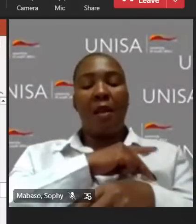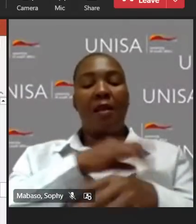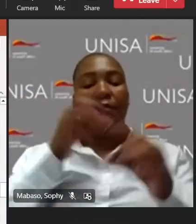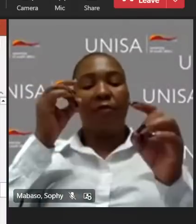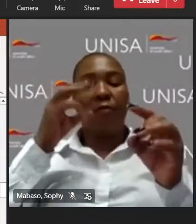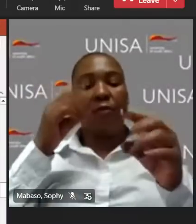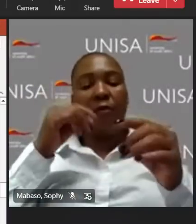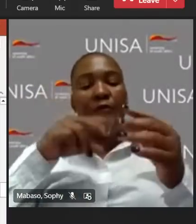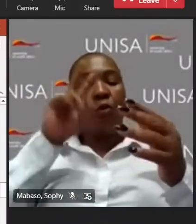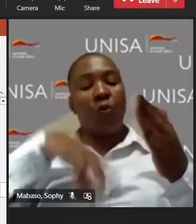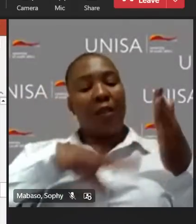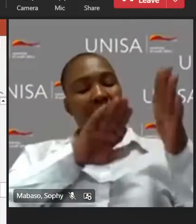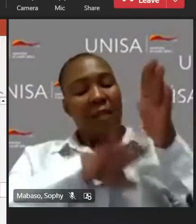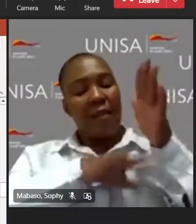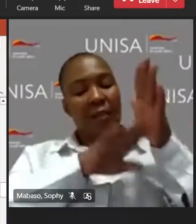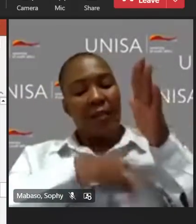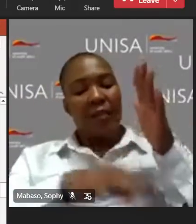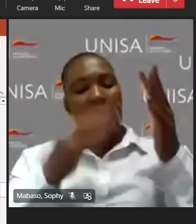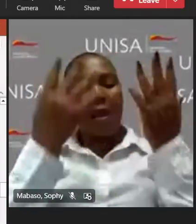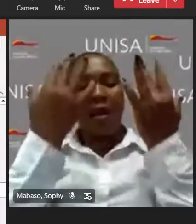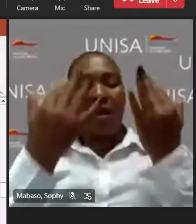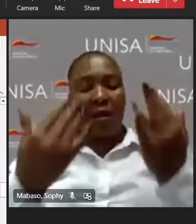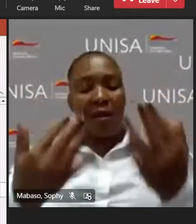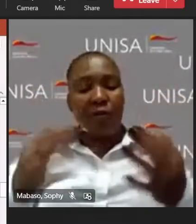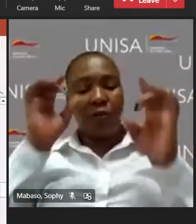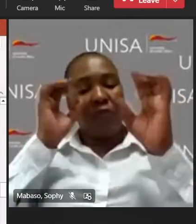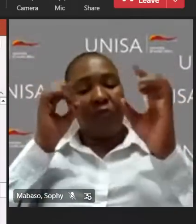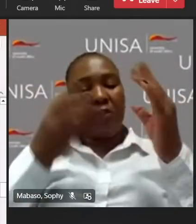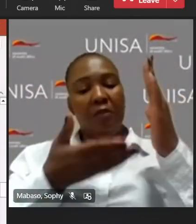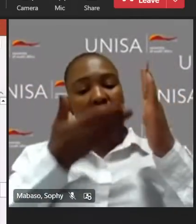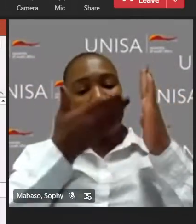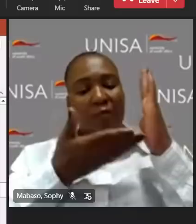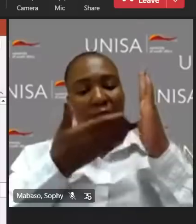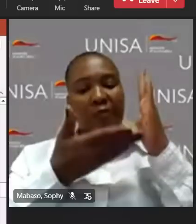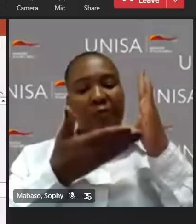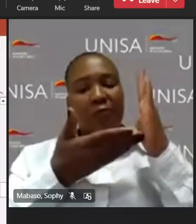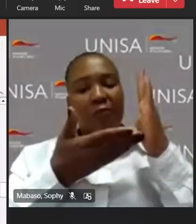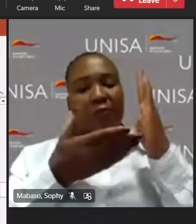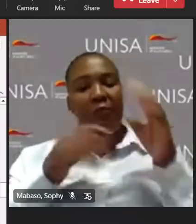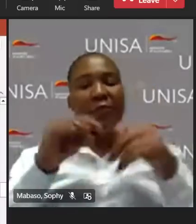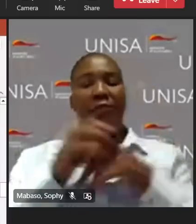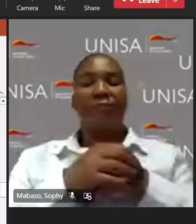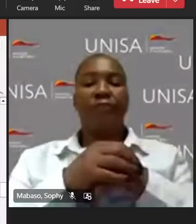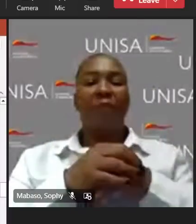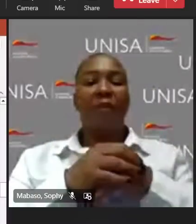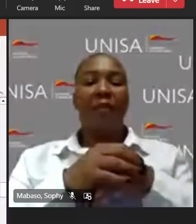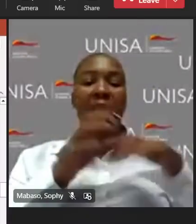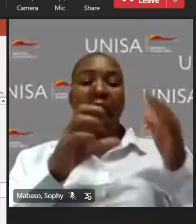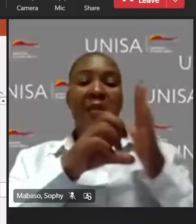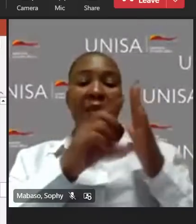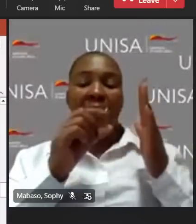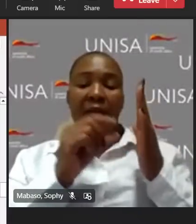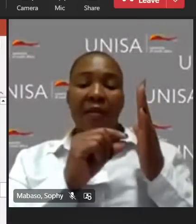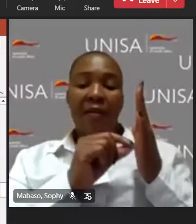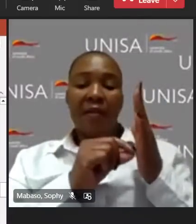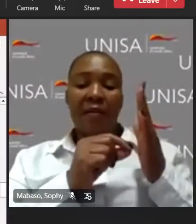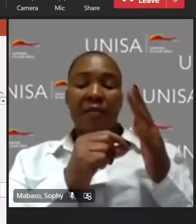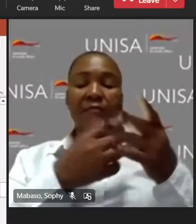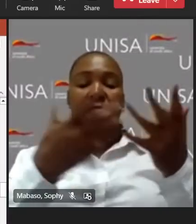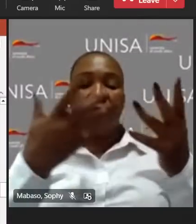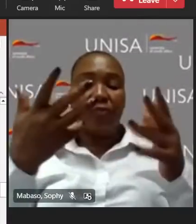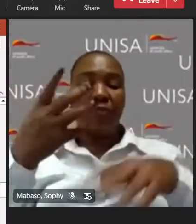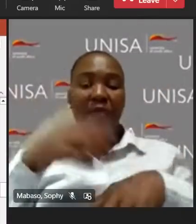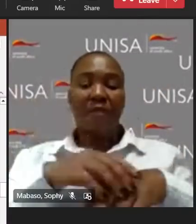this account statement, there are dates displayed to indicate when